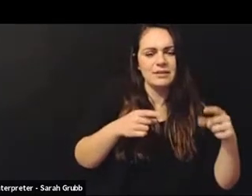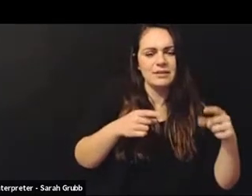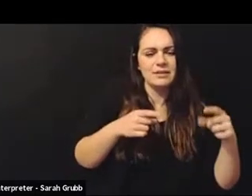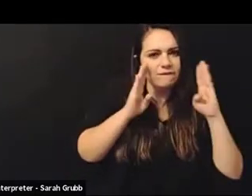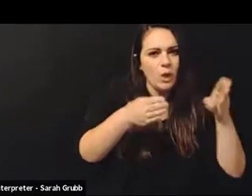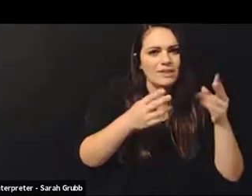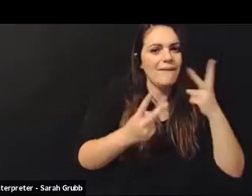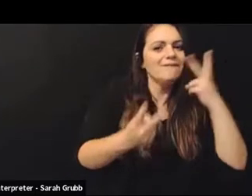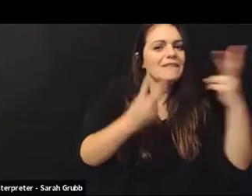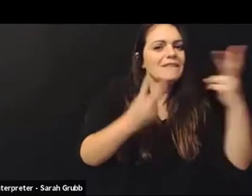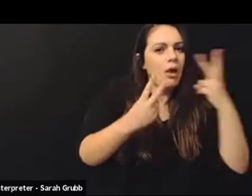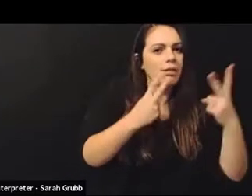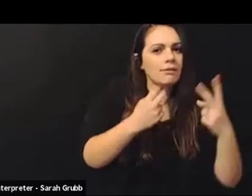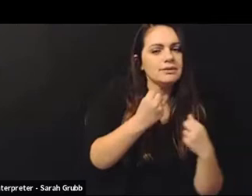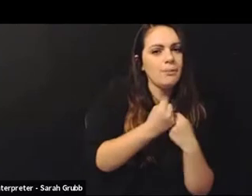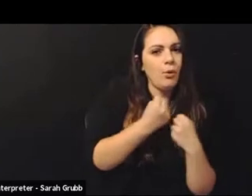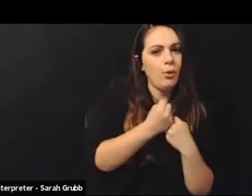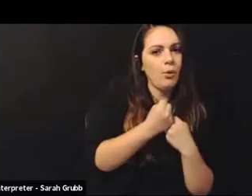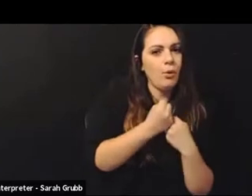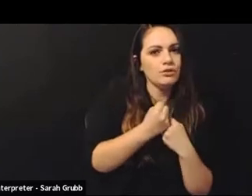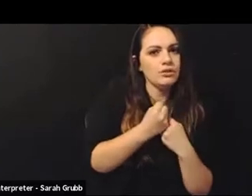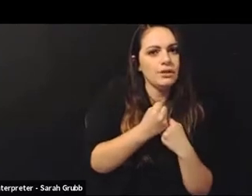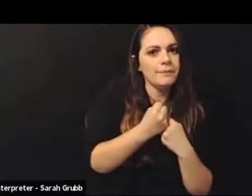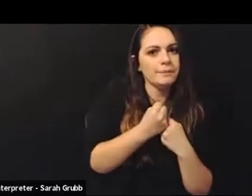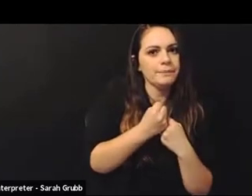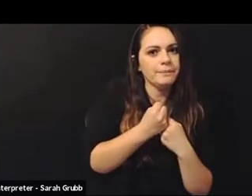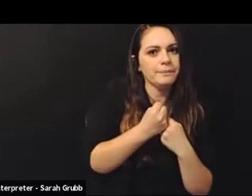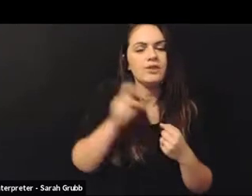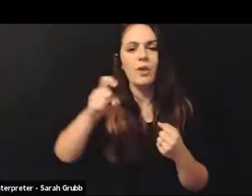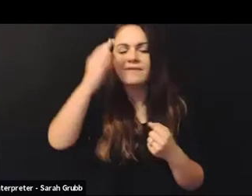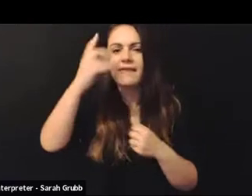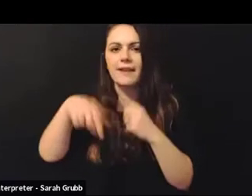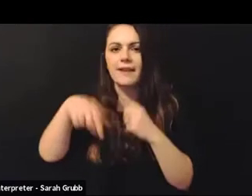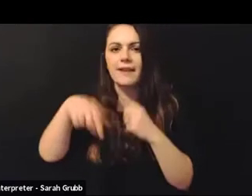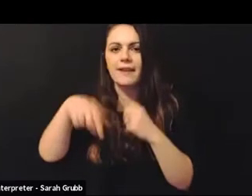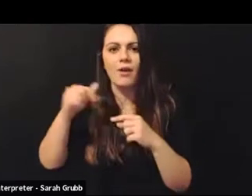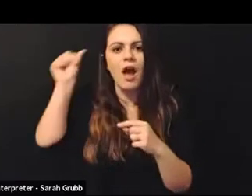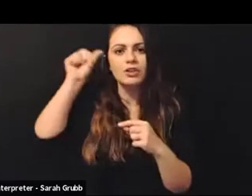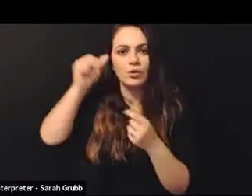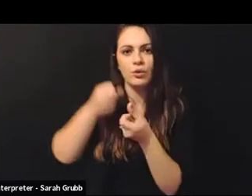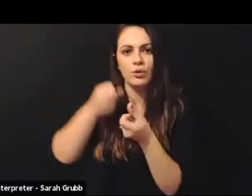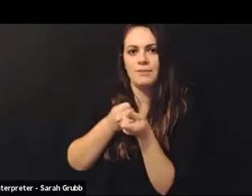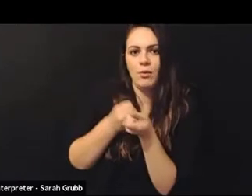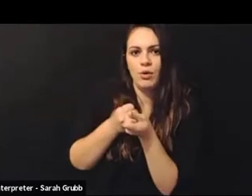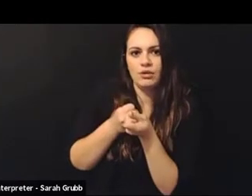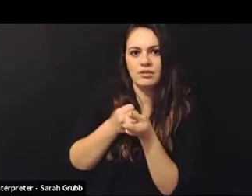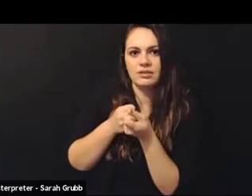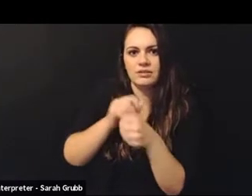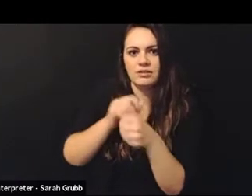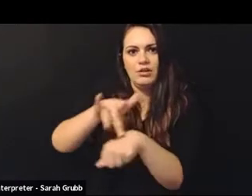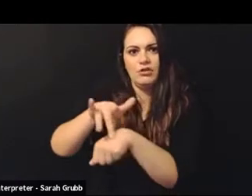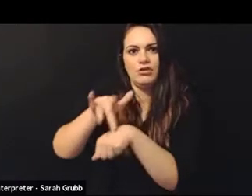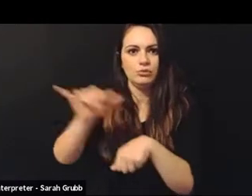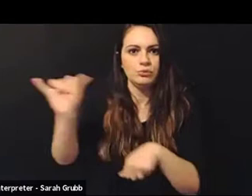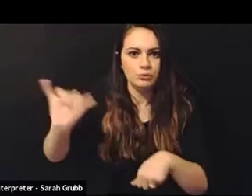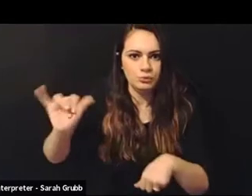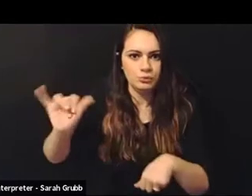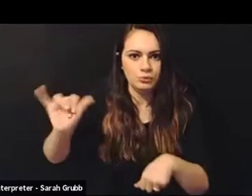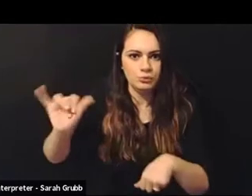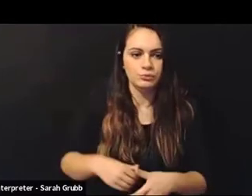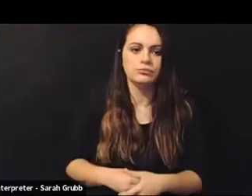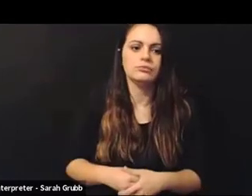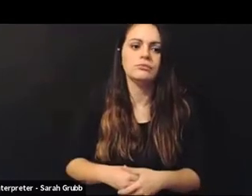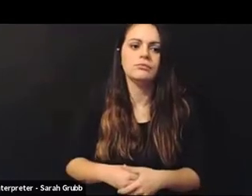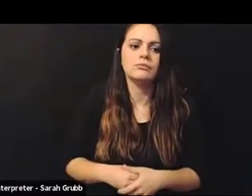you also have to think about amplifying auditory supports and tactual modes. Paying a lot of attention to auditory